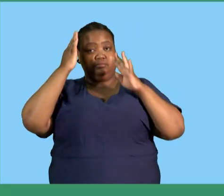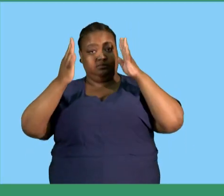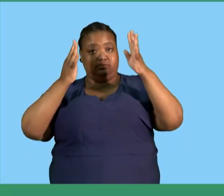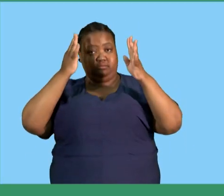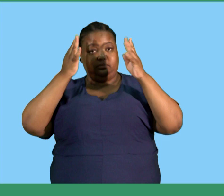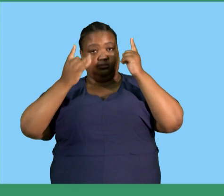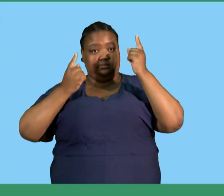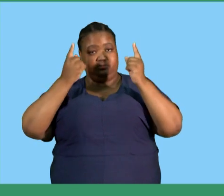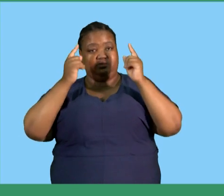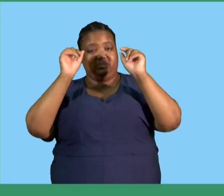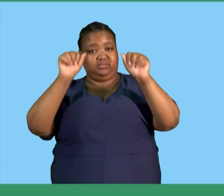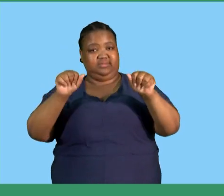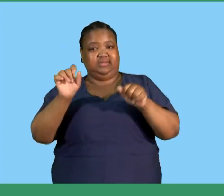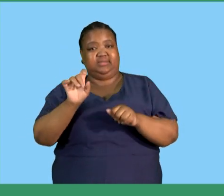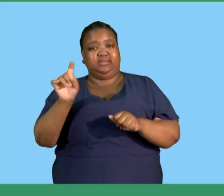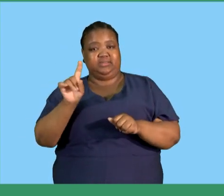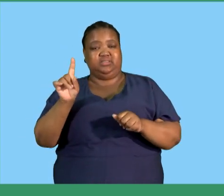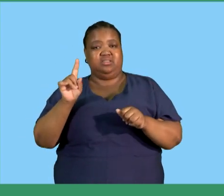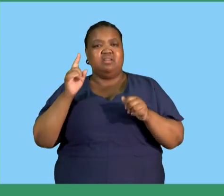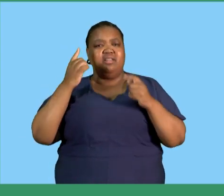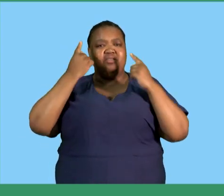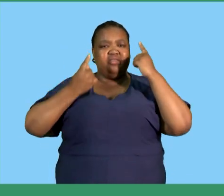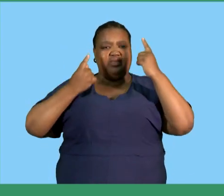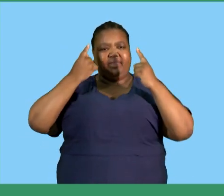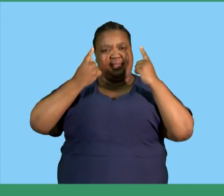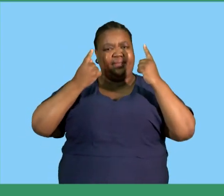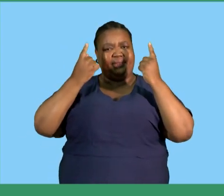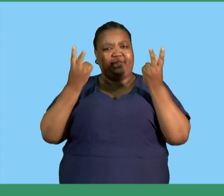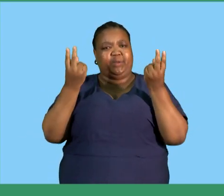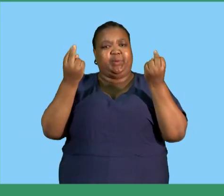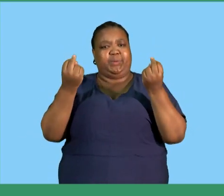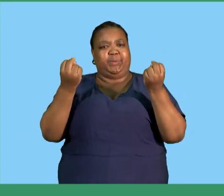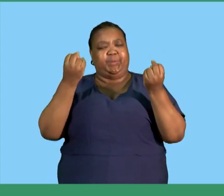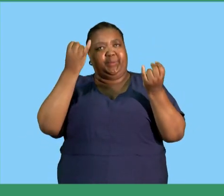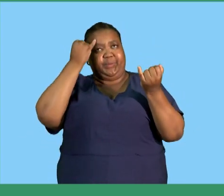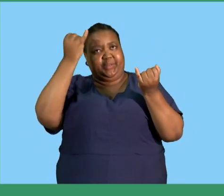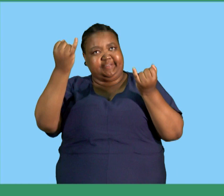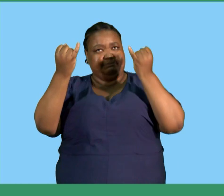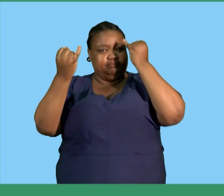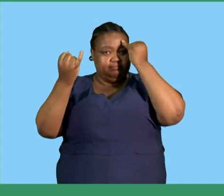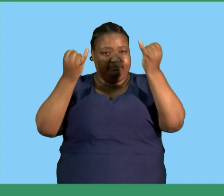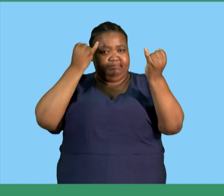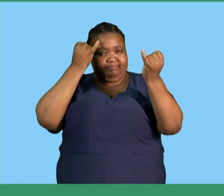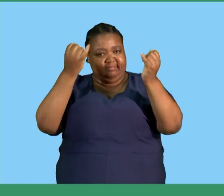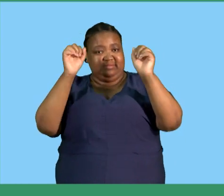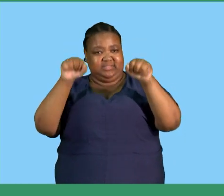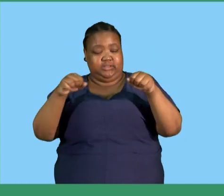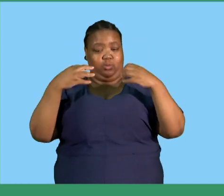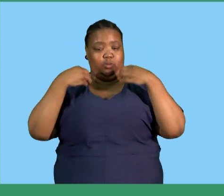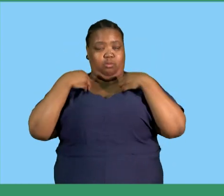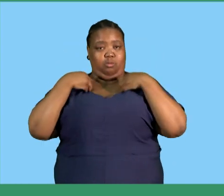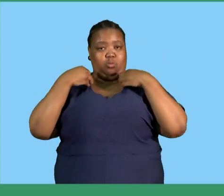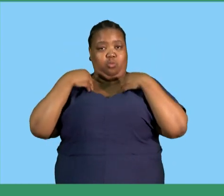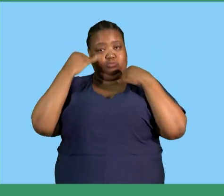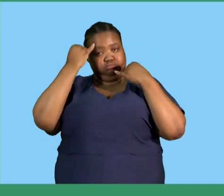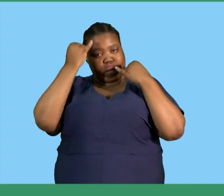Creative thinking is the ability to think of original and innovative ideas. These ideas are